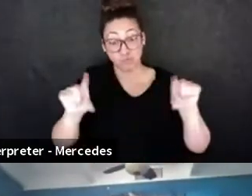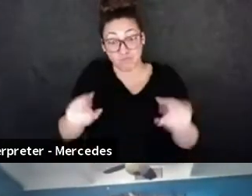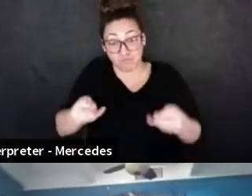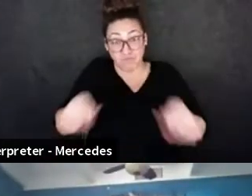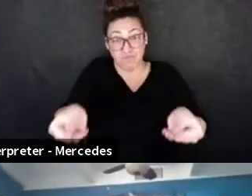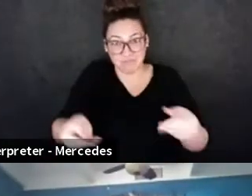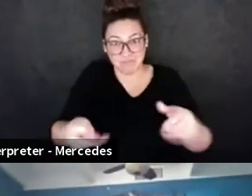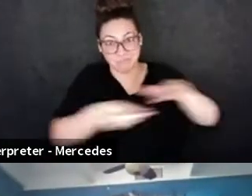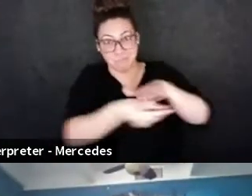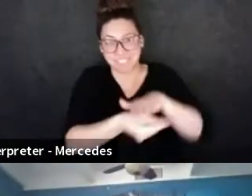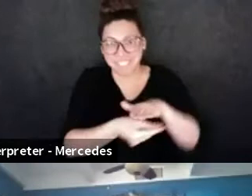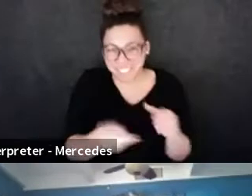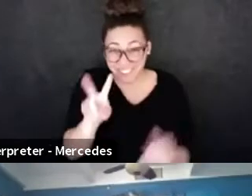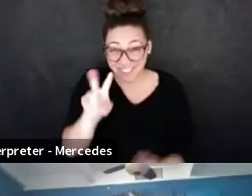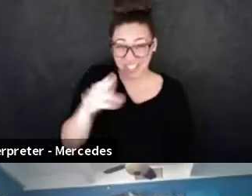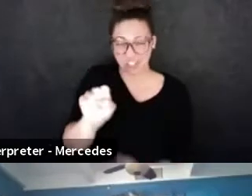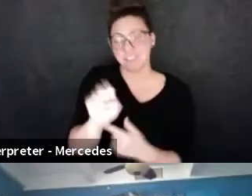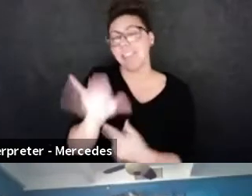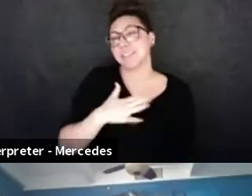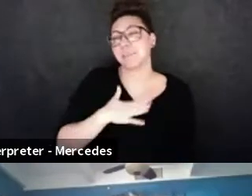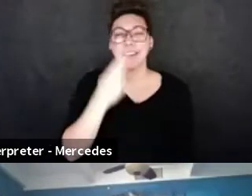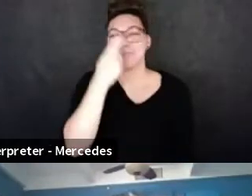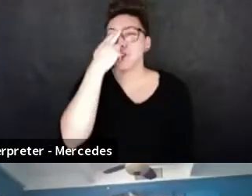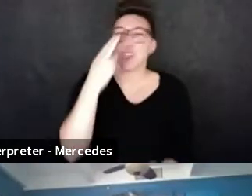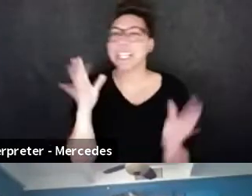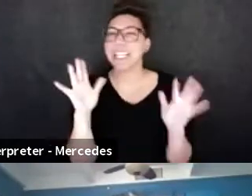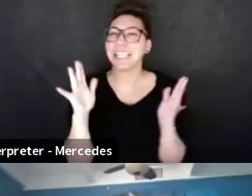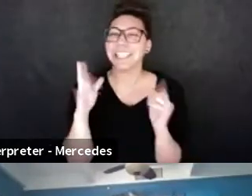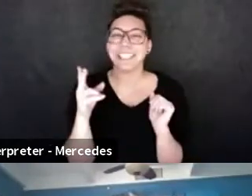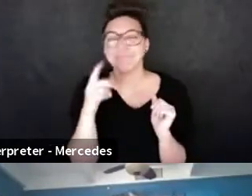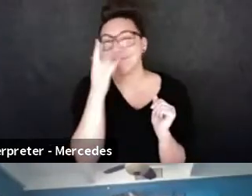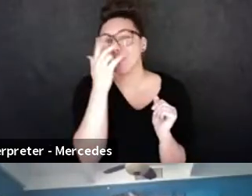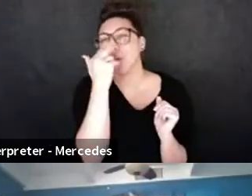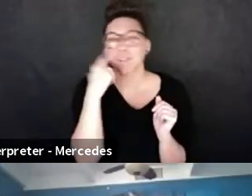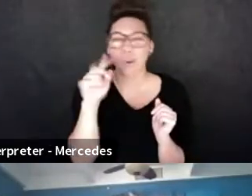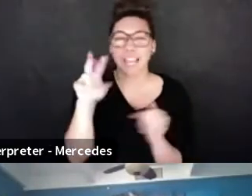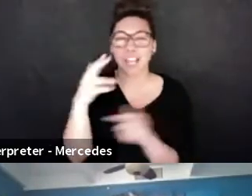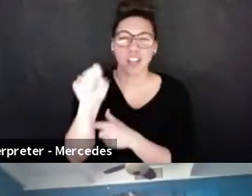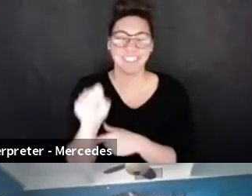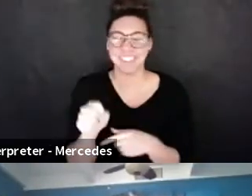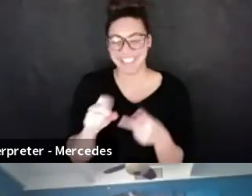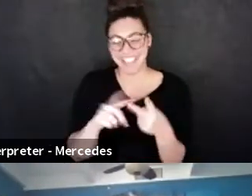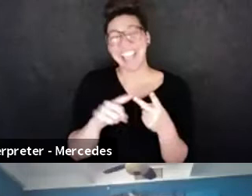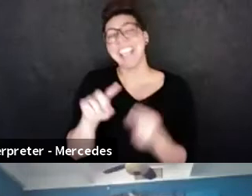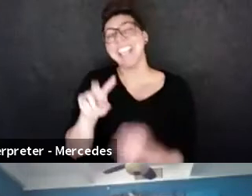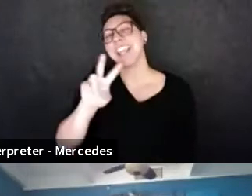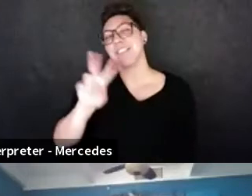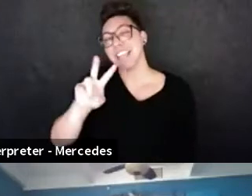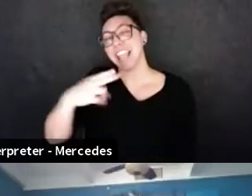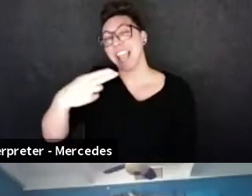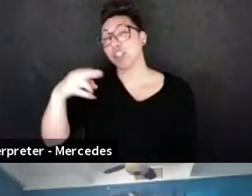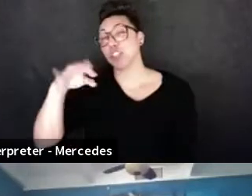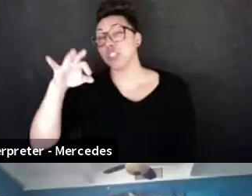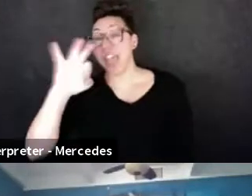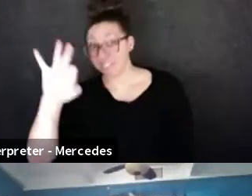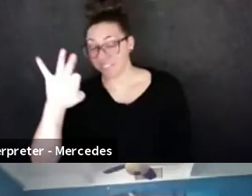That's our little nerdy humor for our Virtual Hub for Students. And then our Virtual Hub for Faculty,